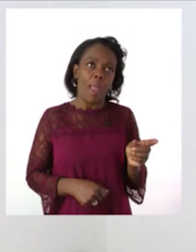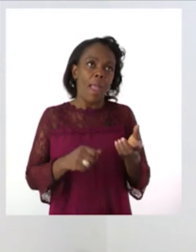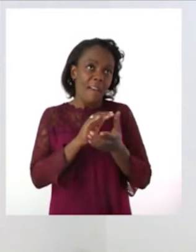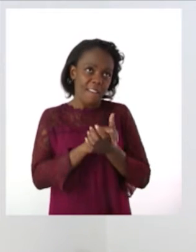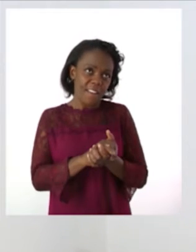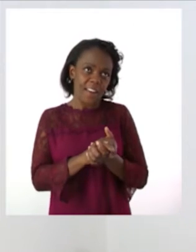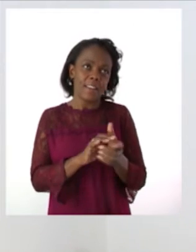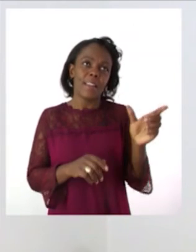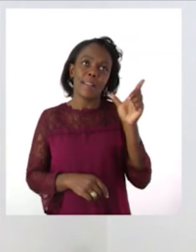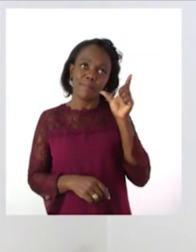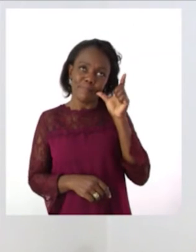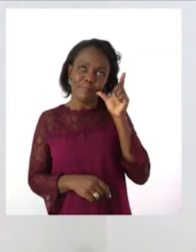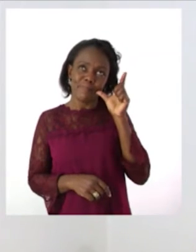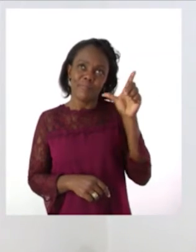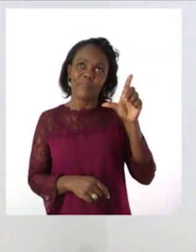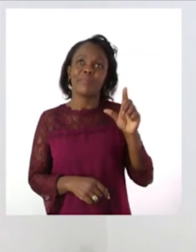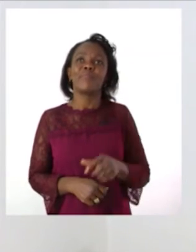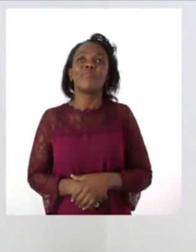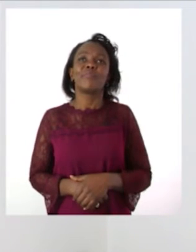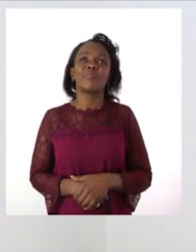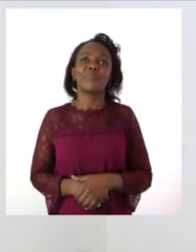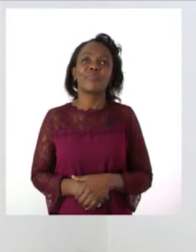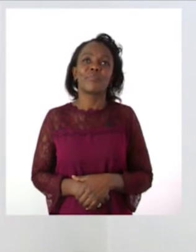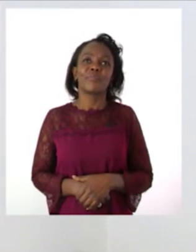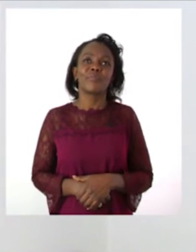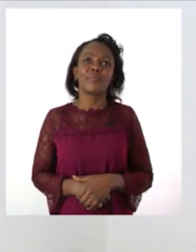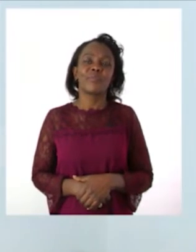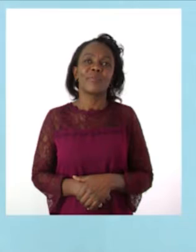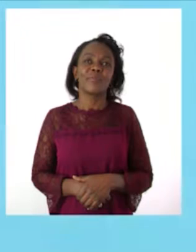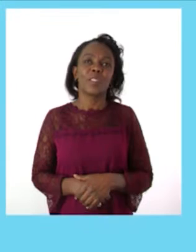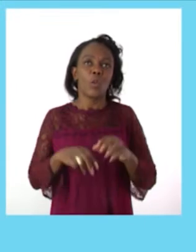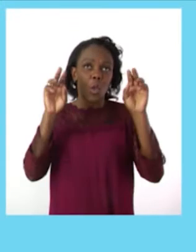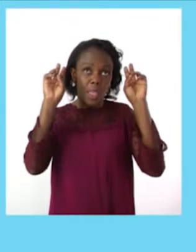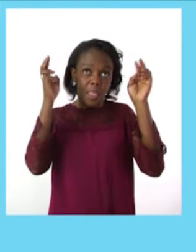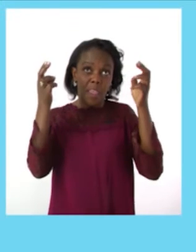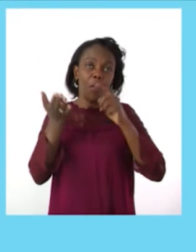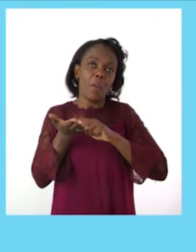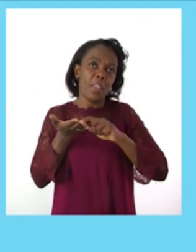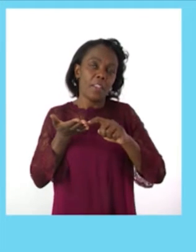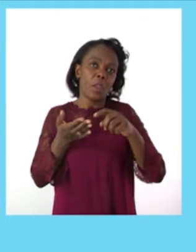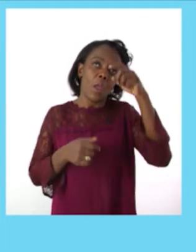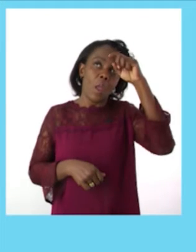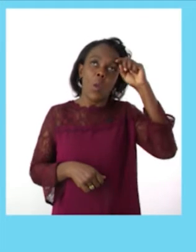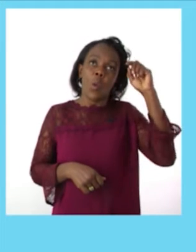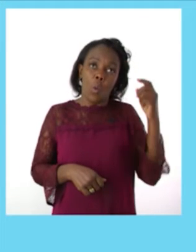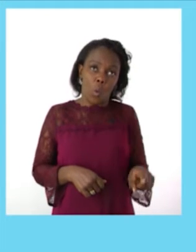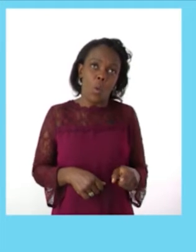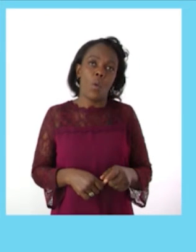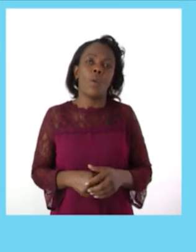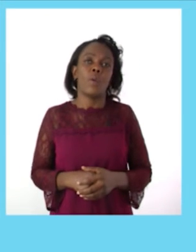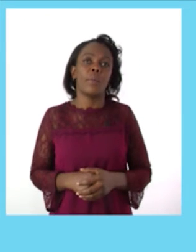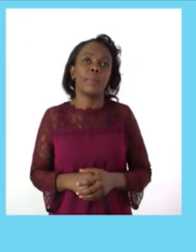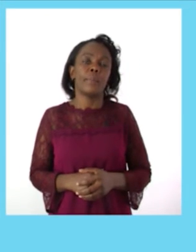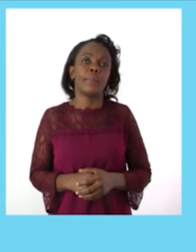my friend Landre. Our theme for this week is summer.